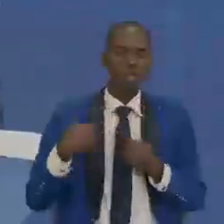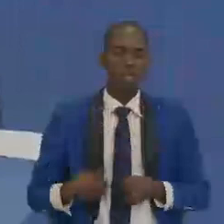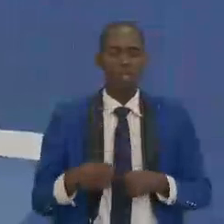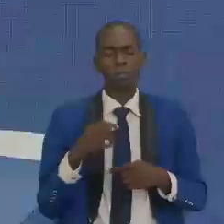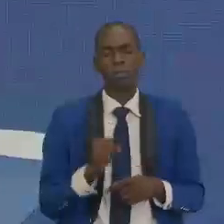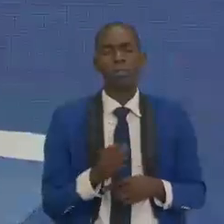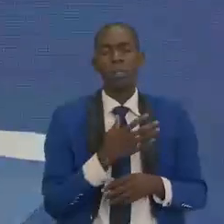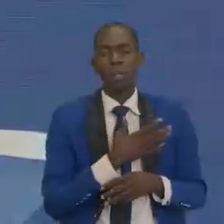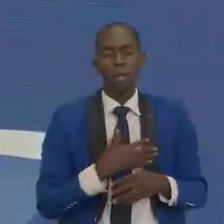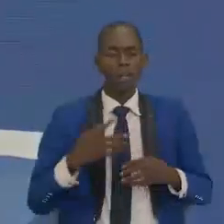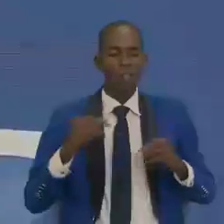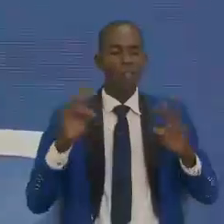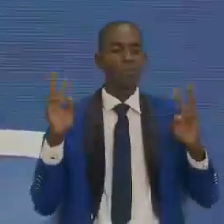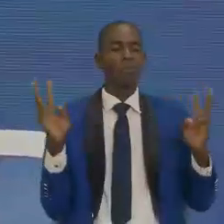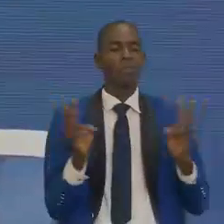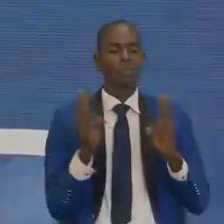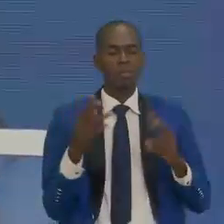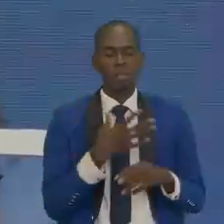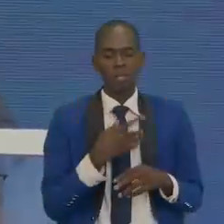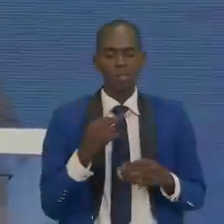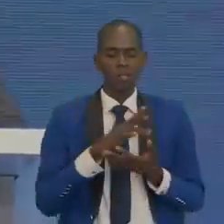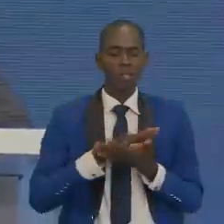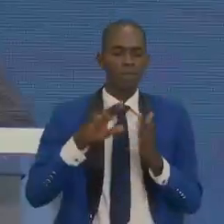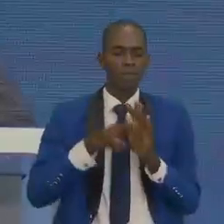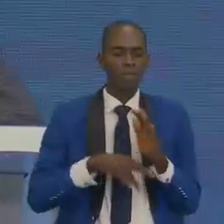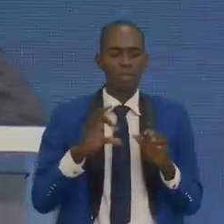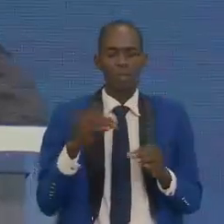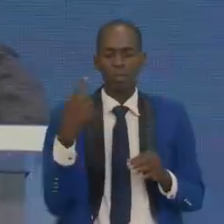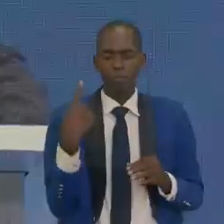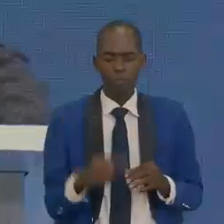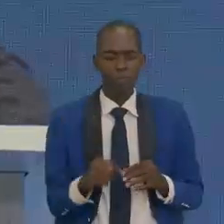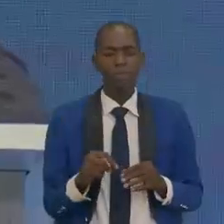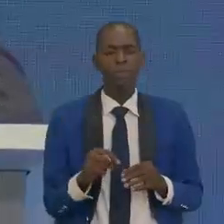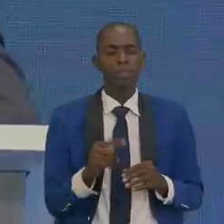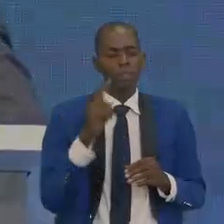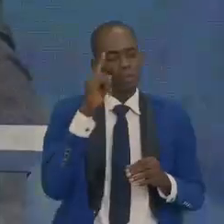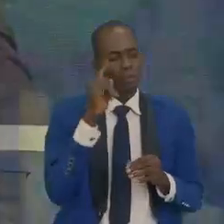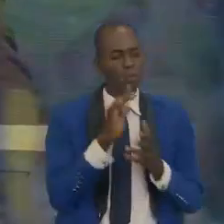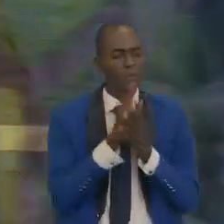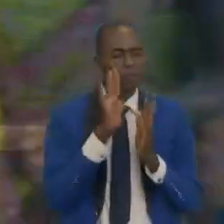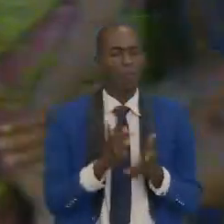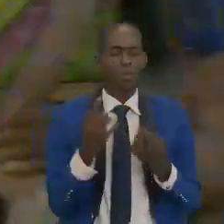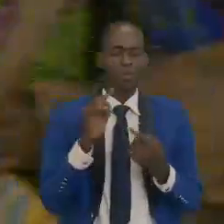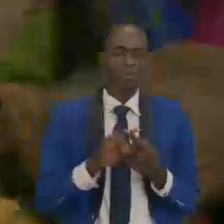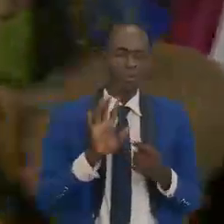And the victory and the righteousness of the saved come to their hearts right now.